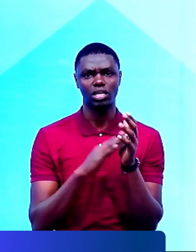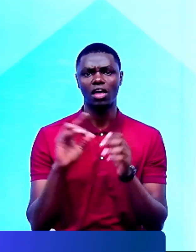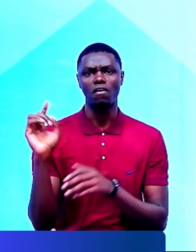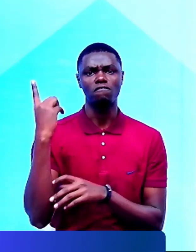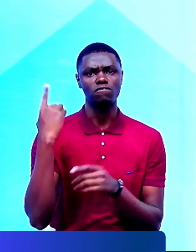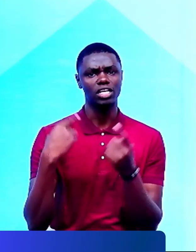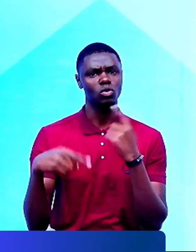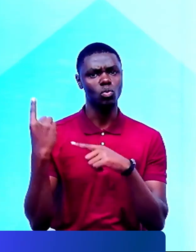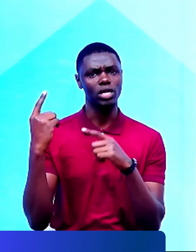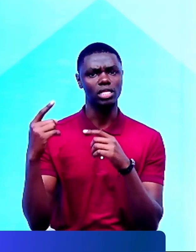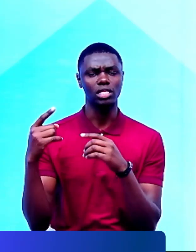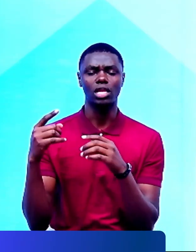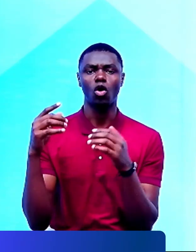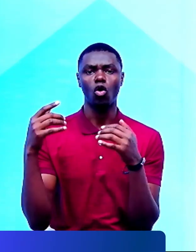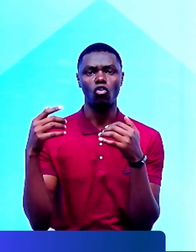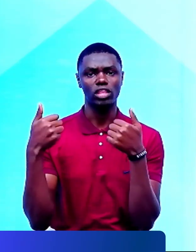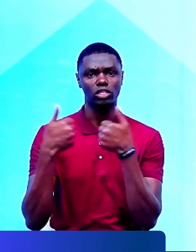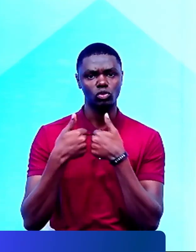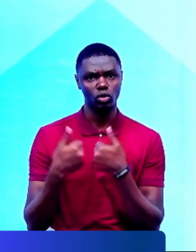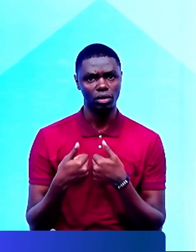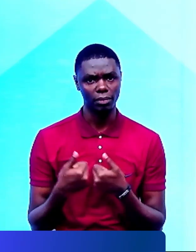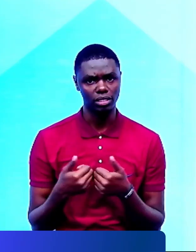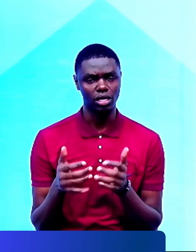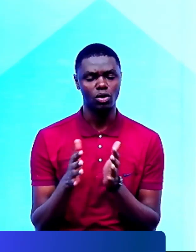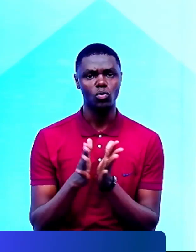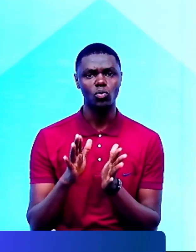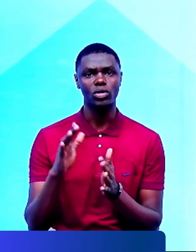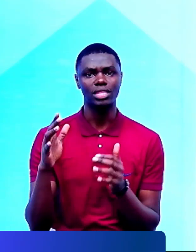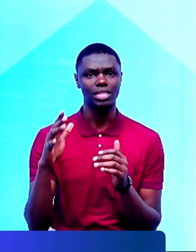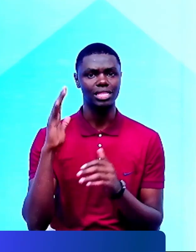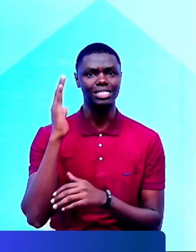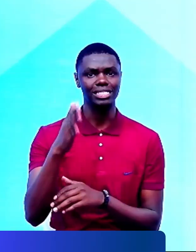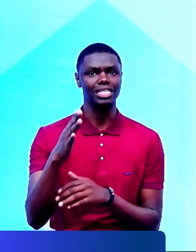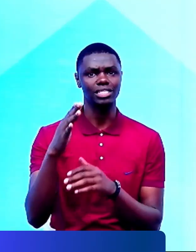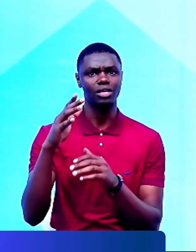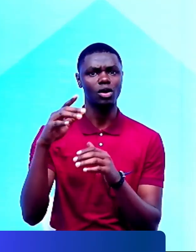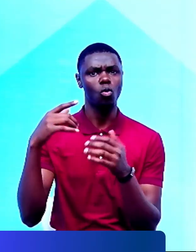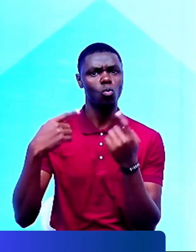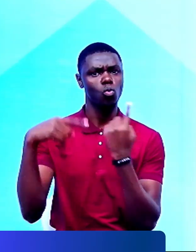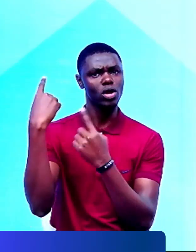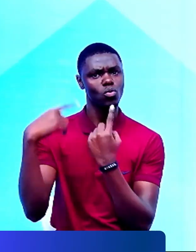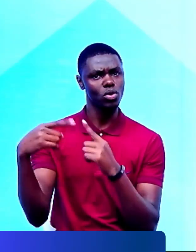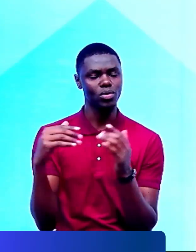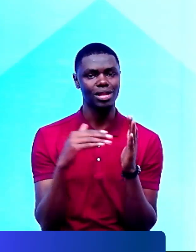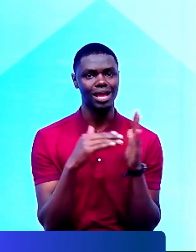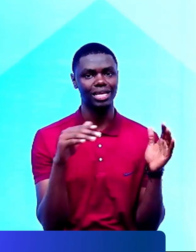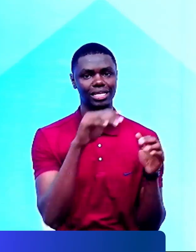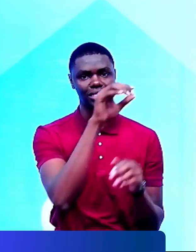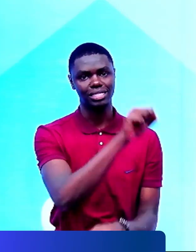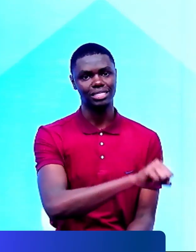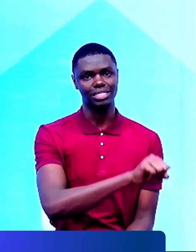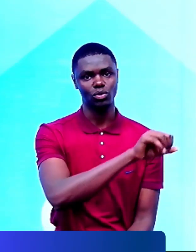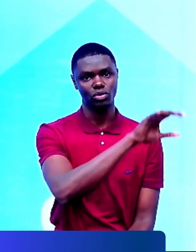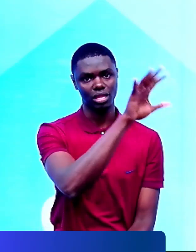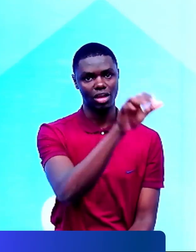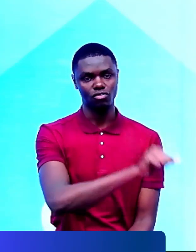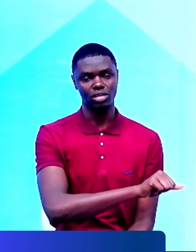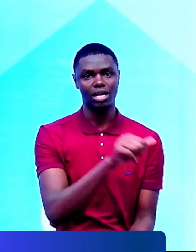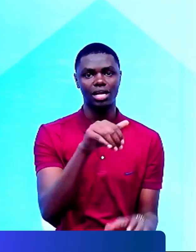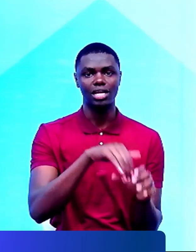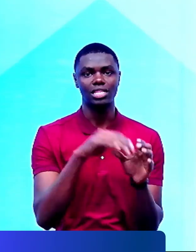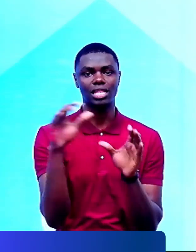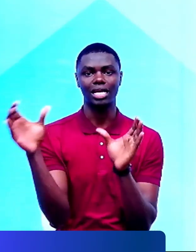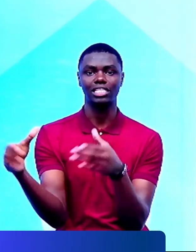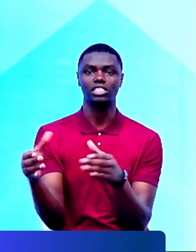first victory of the tournament with straight set wins against South Africa in their